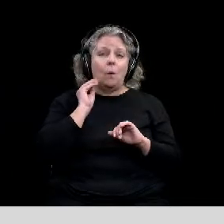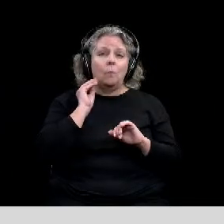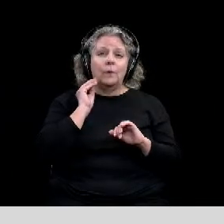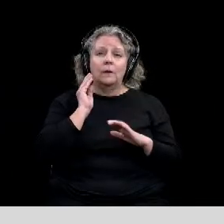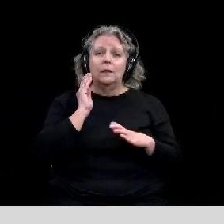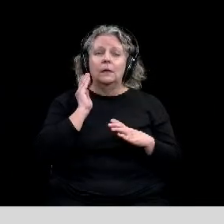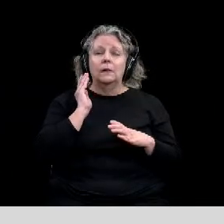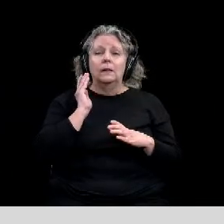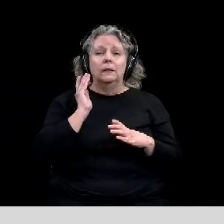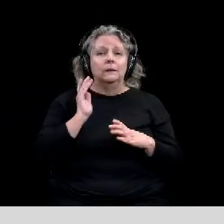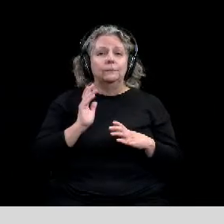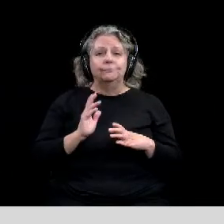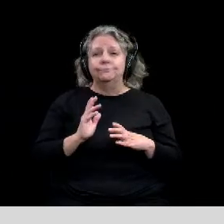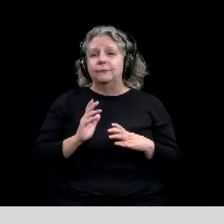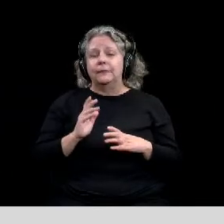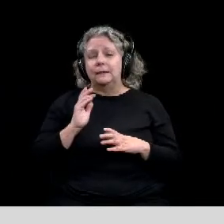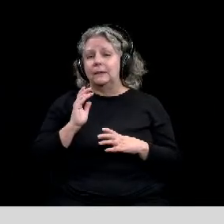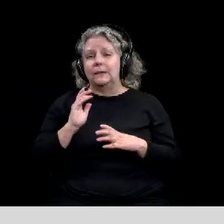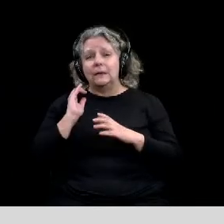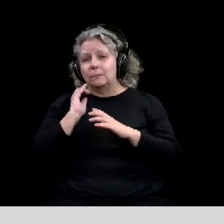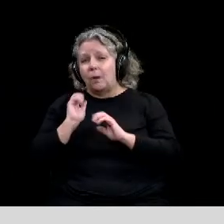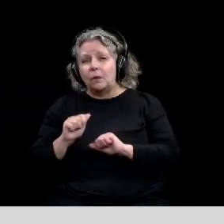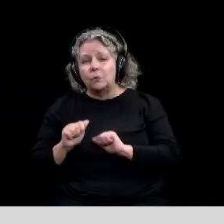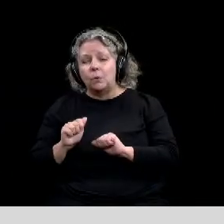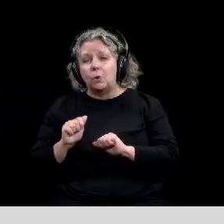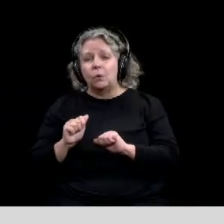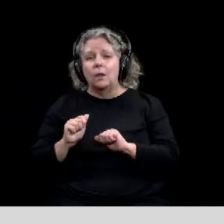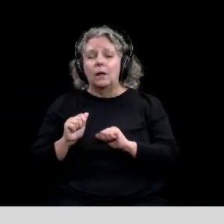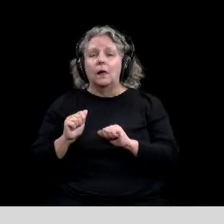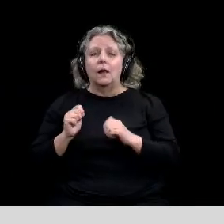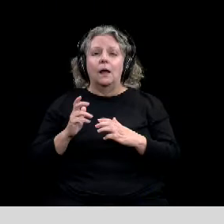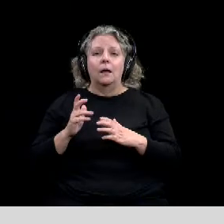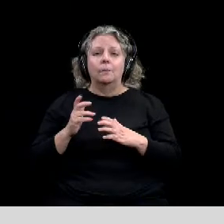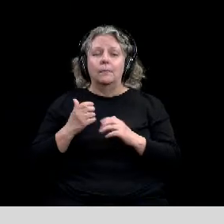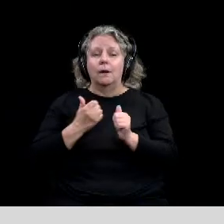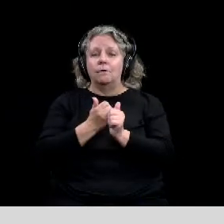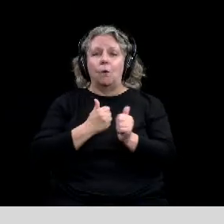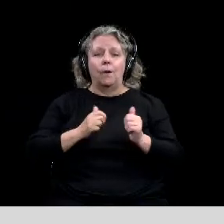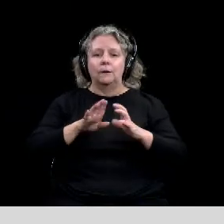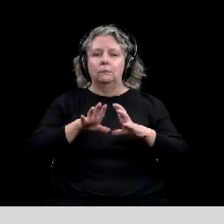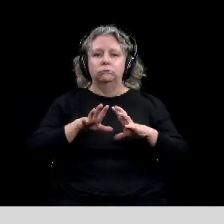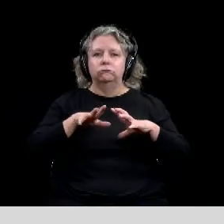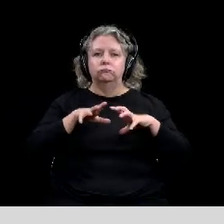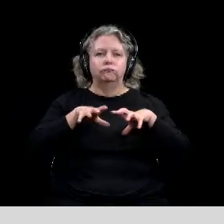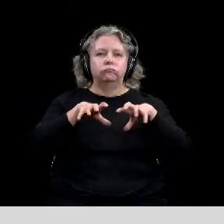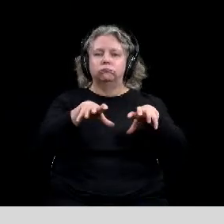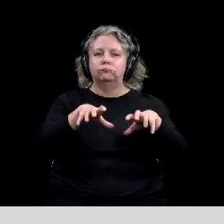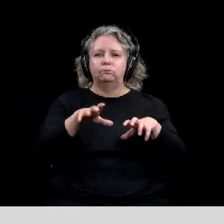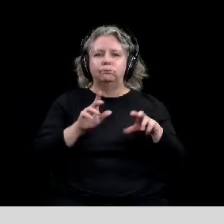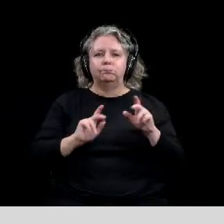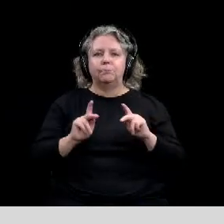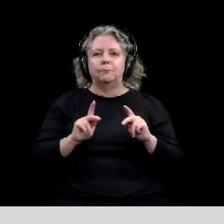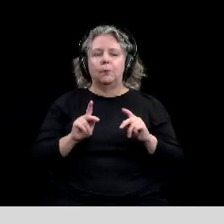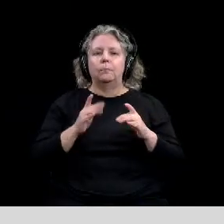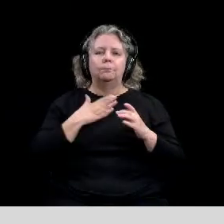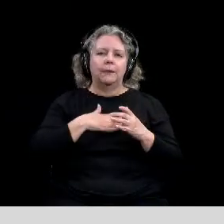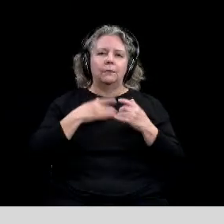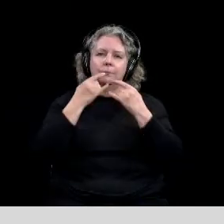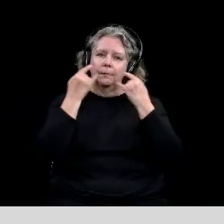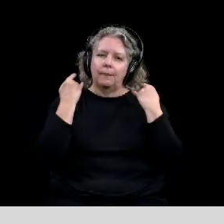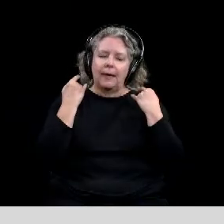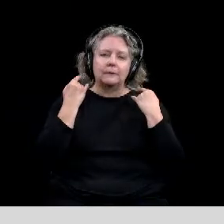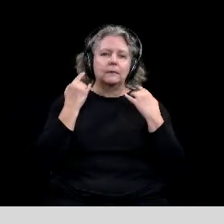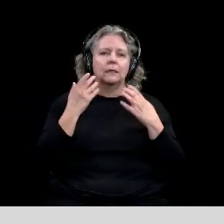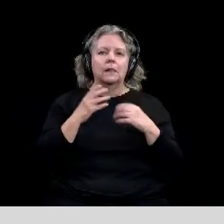of people, and when you are around other individuals, non-household members, make sure and